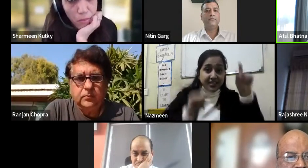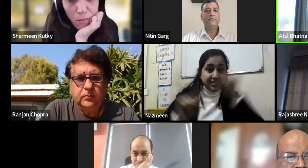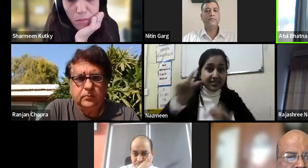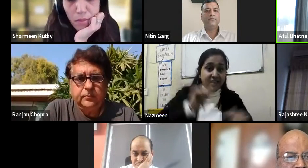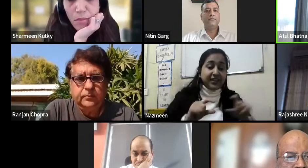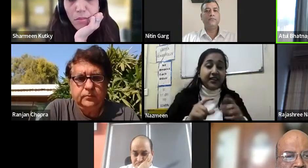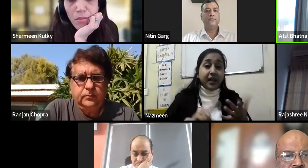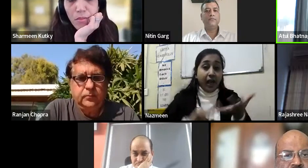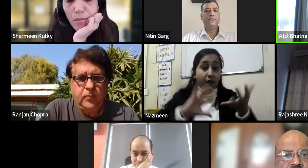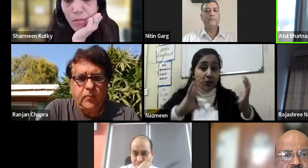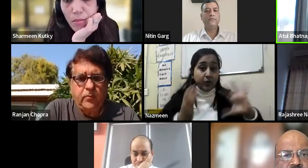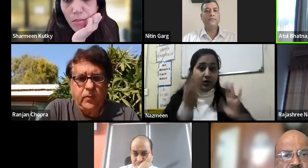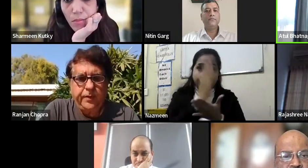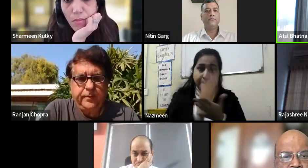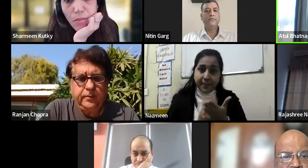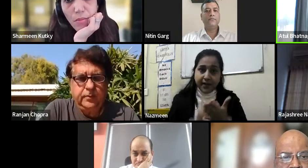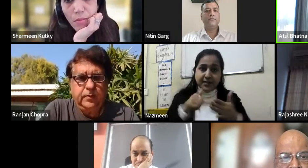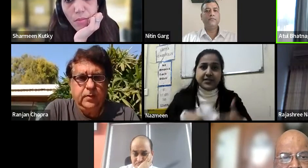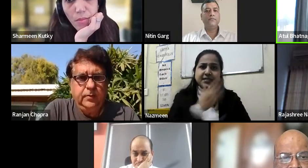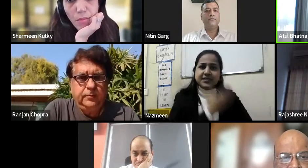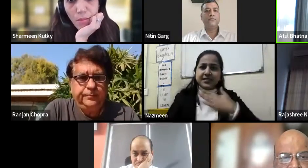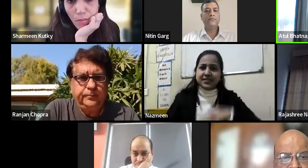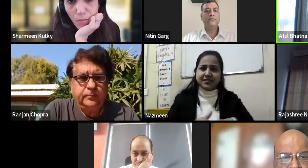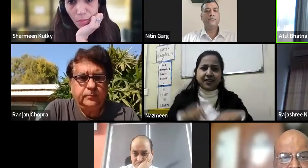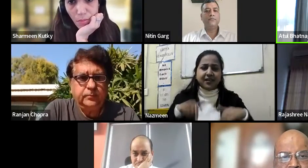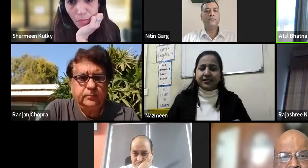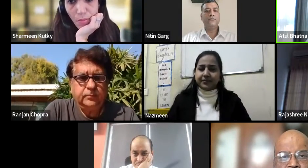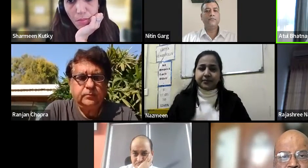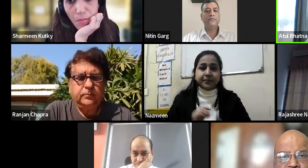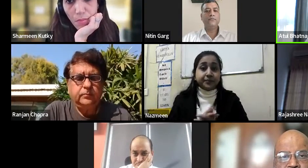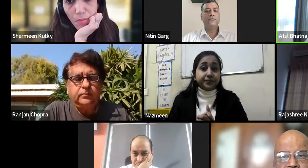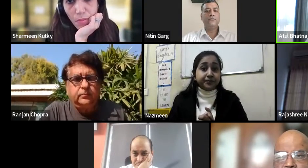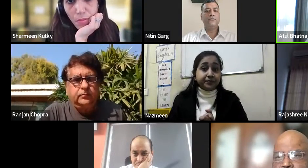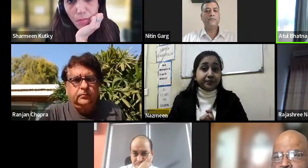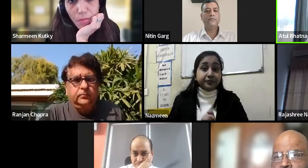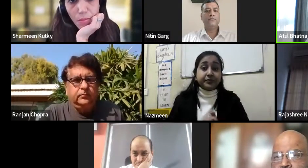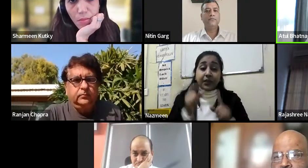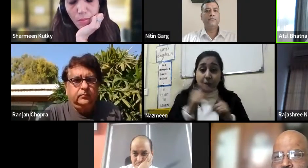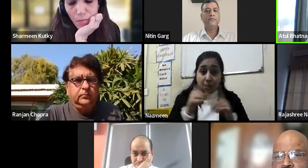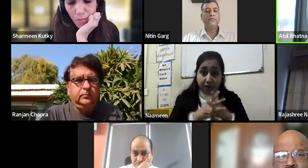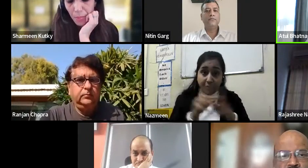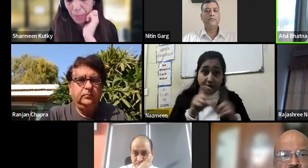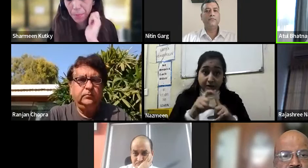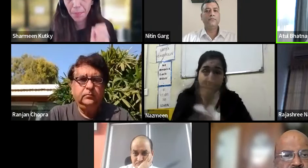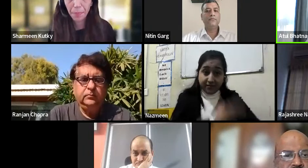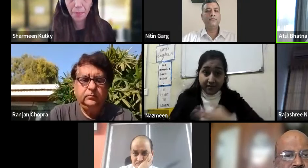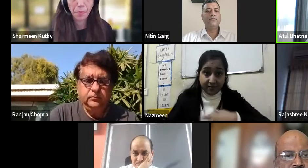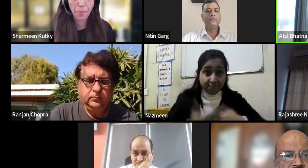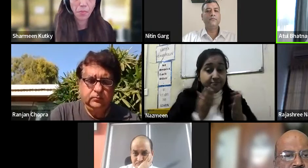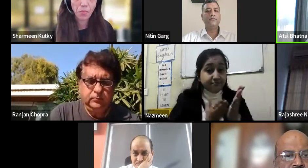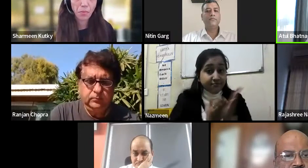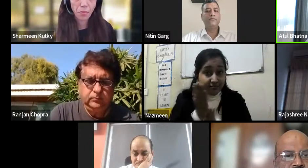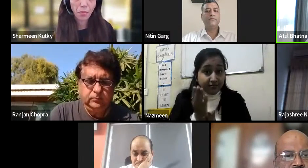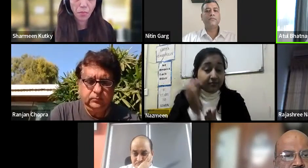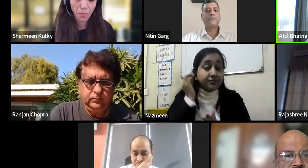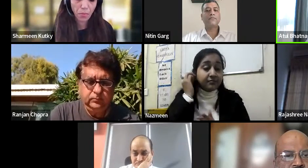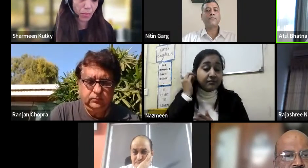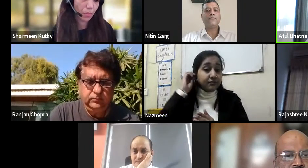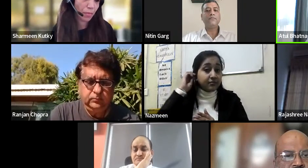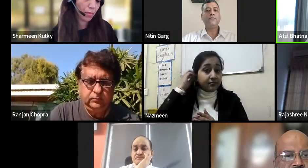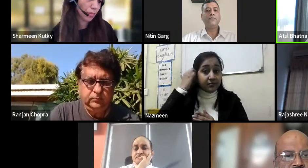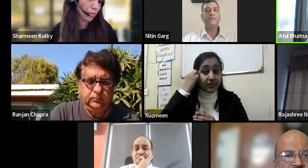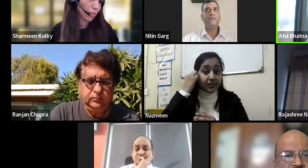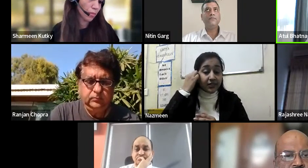Now, at Sarthak, we've been taking our steps to reach out to PWDs and continue our efforts to empower them with